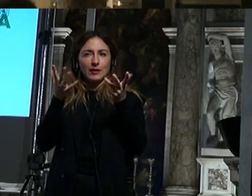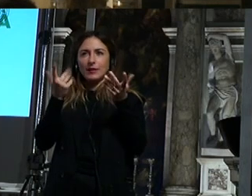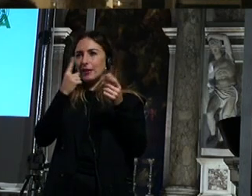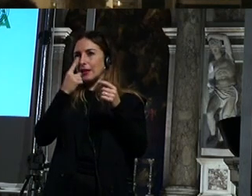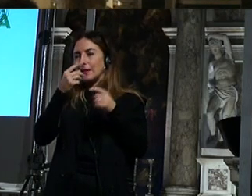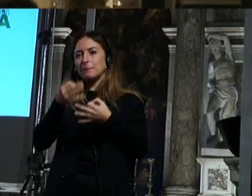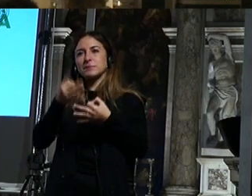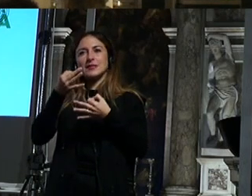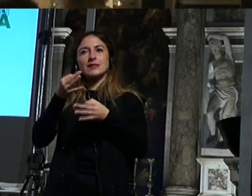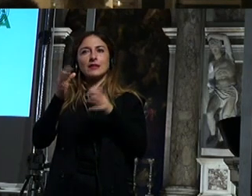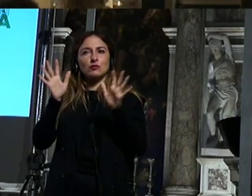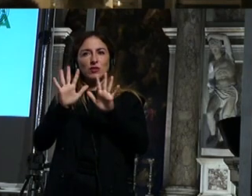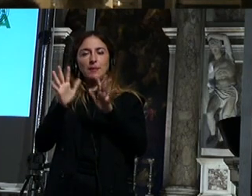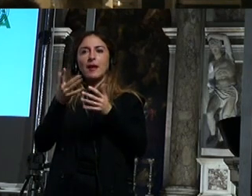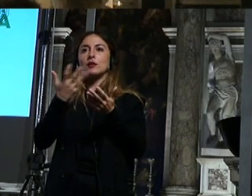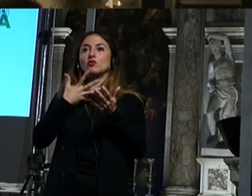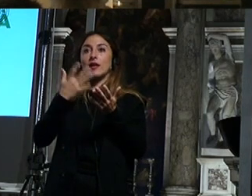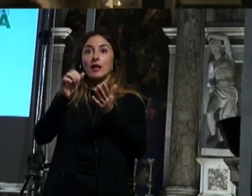Or I was thinking